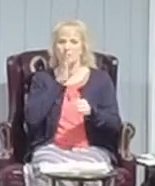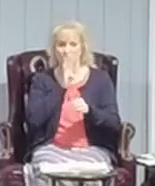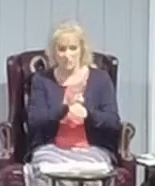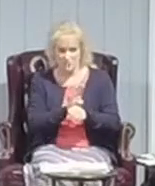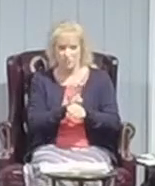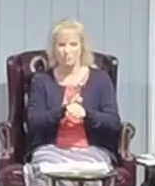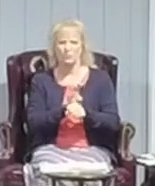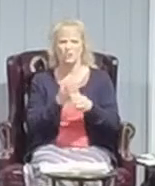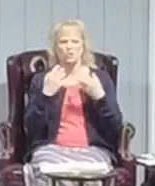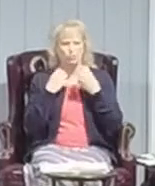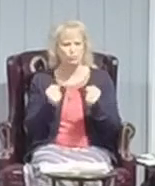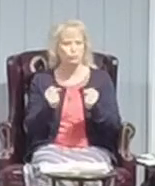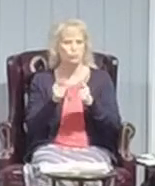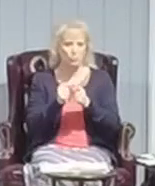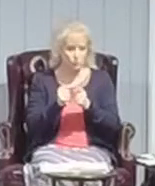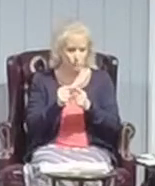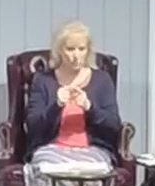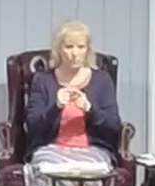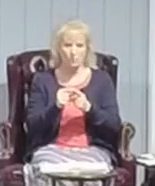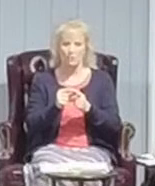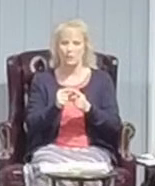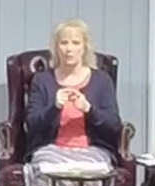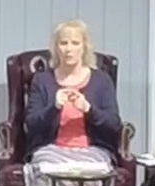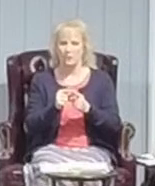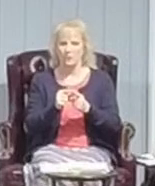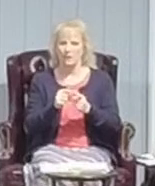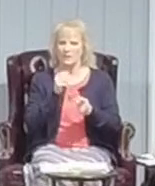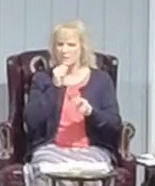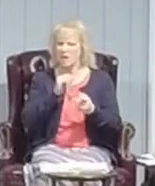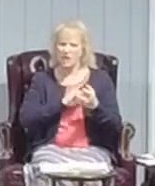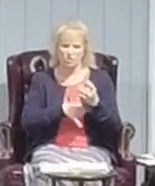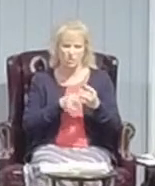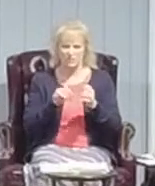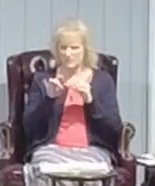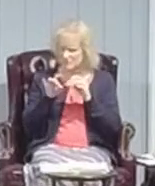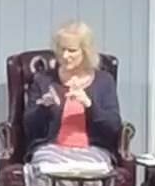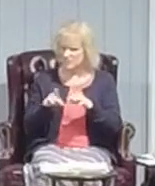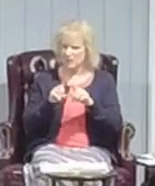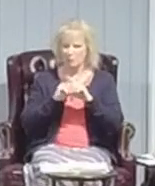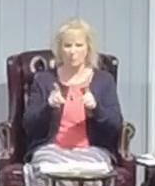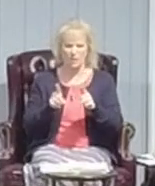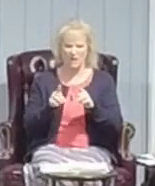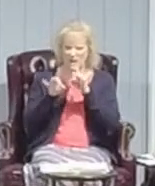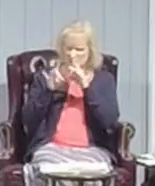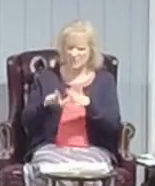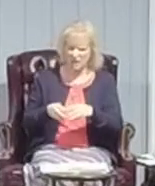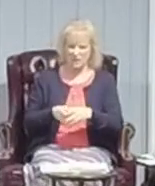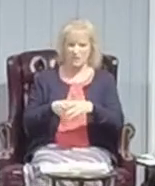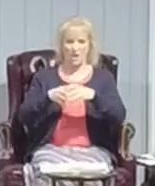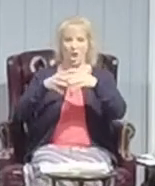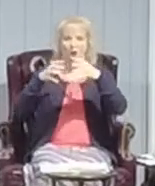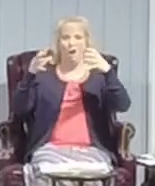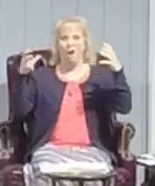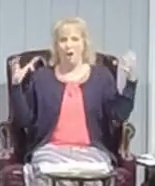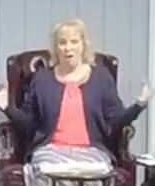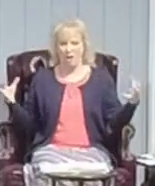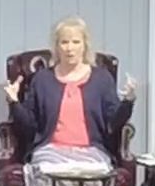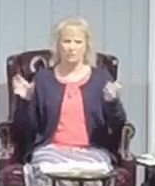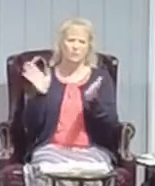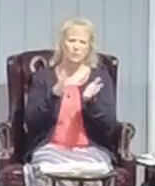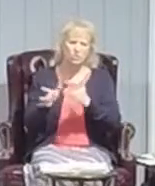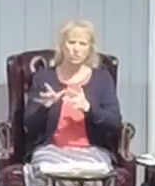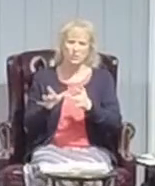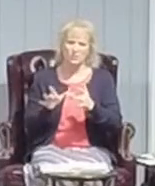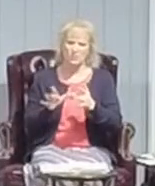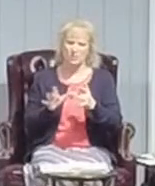word. It's a very strong word. It's not just dislike, but it's the dislike in the highest degree. Jesus, on the